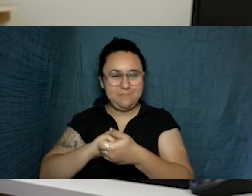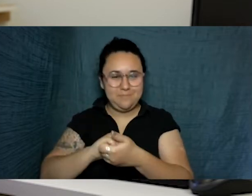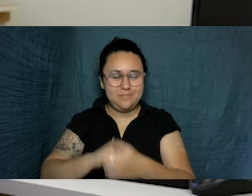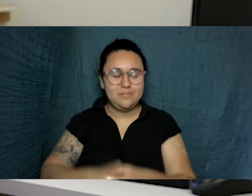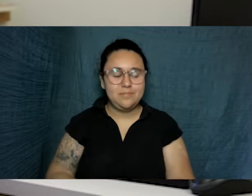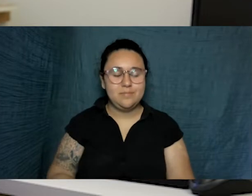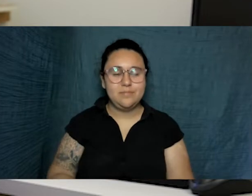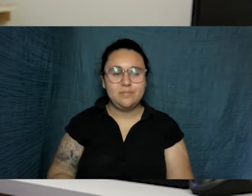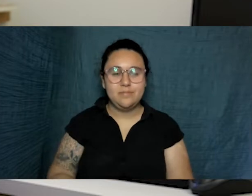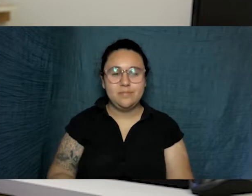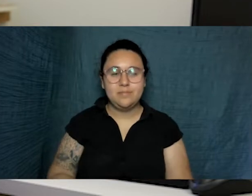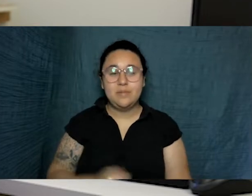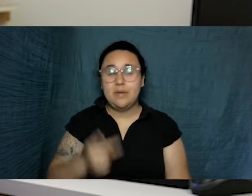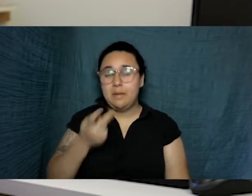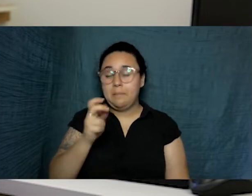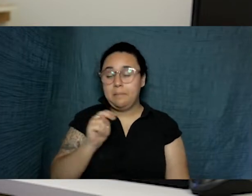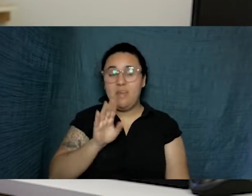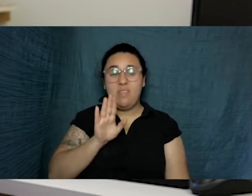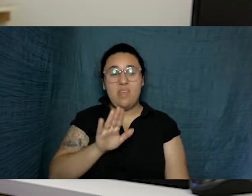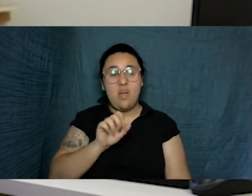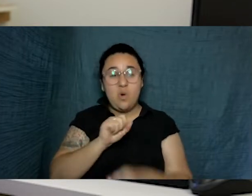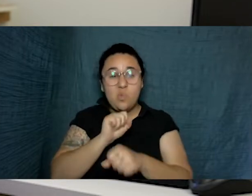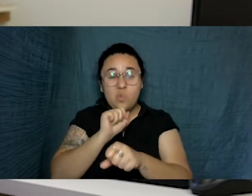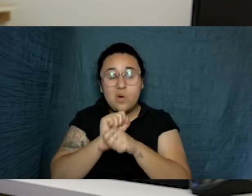The work that Penn does